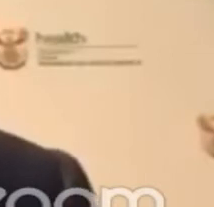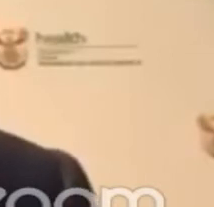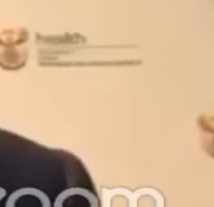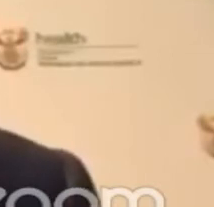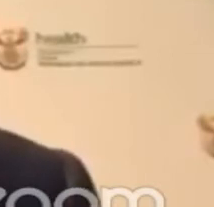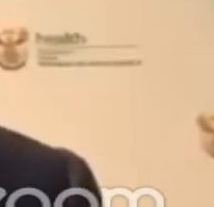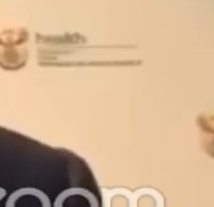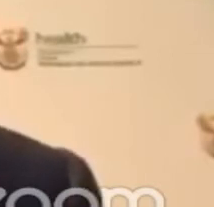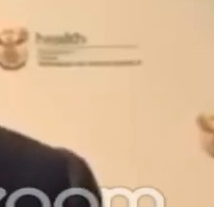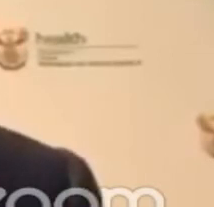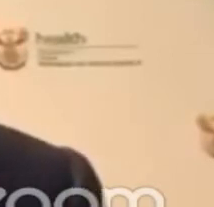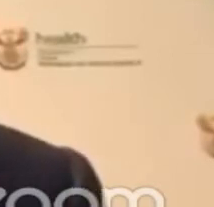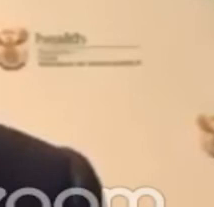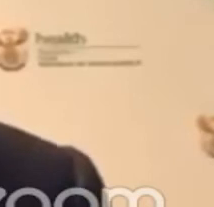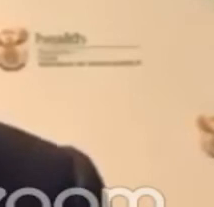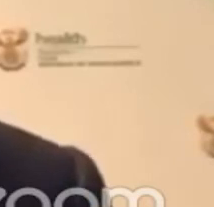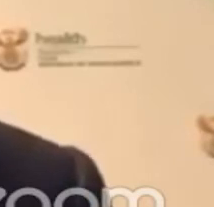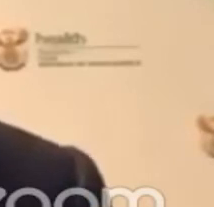this session